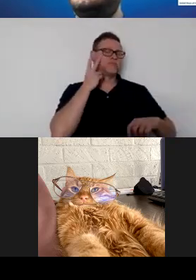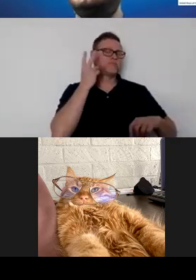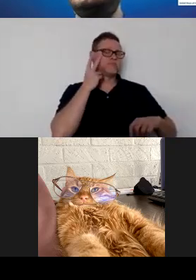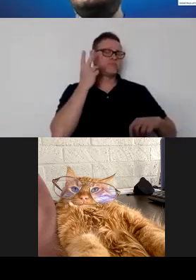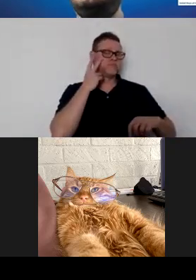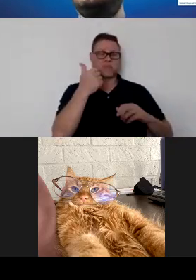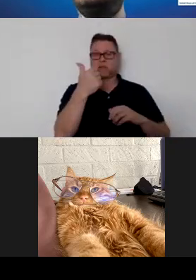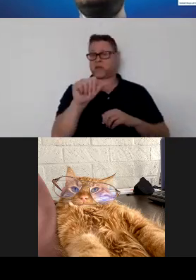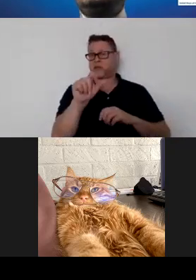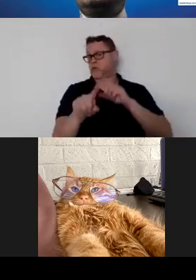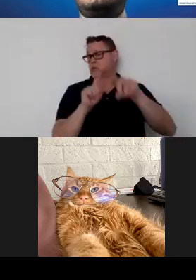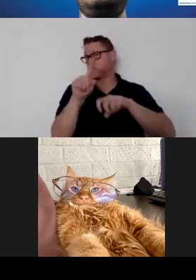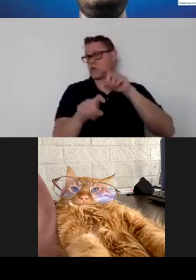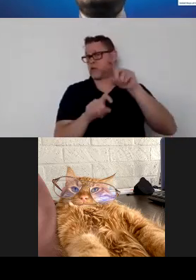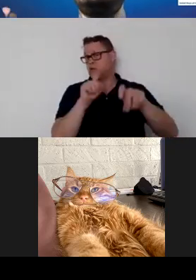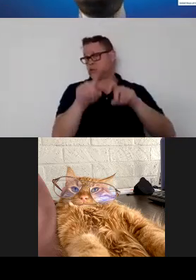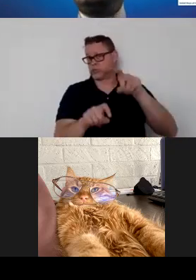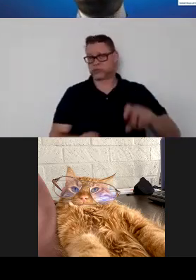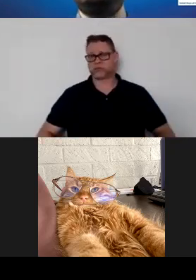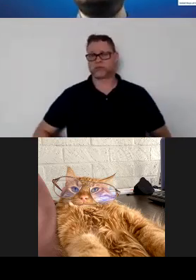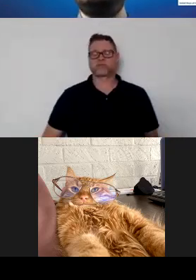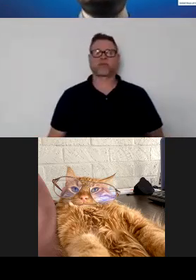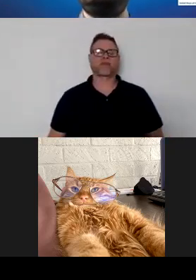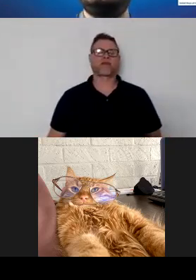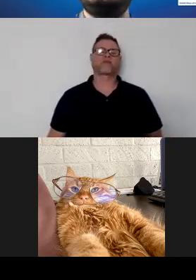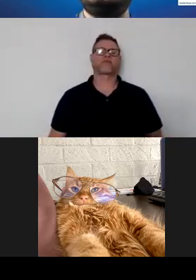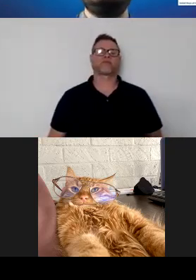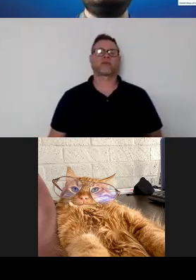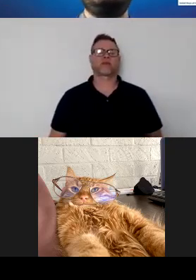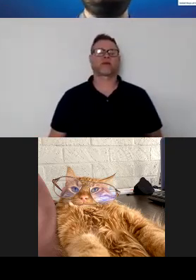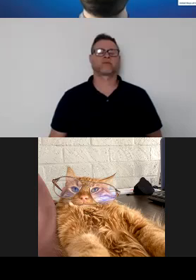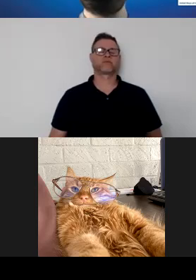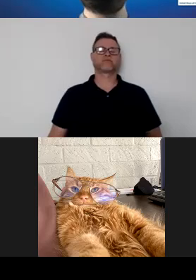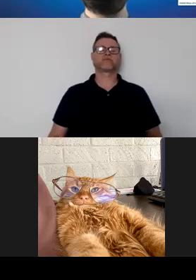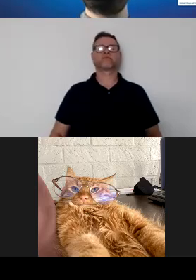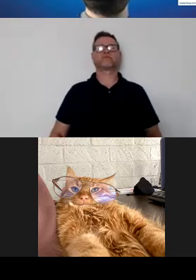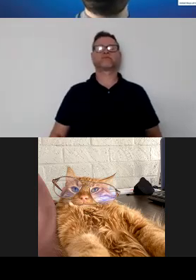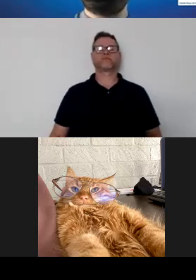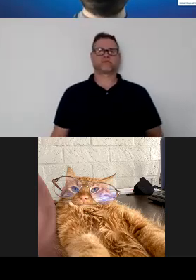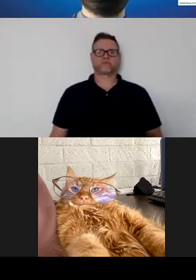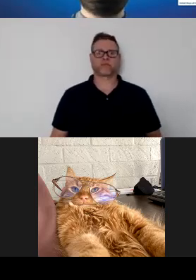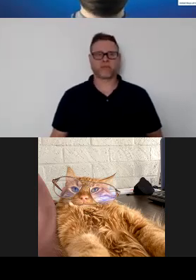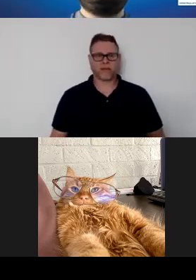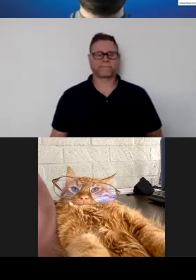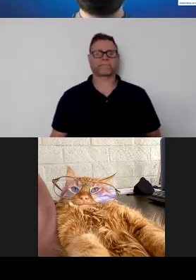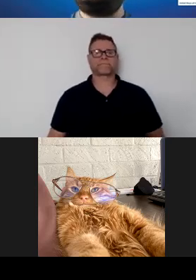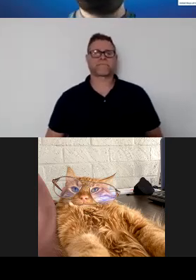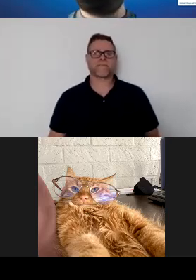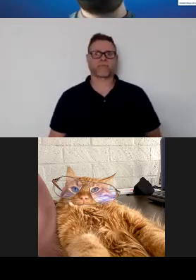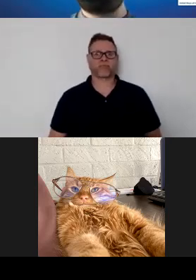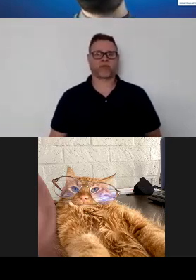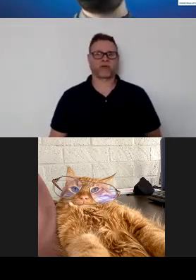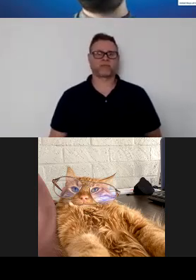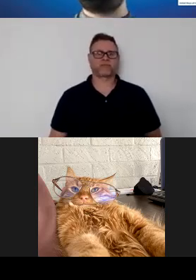any questions. I really wanted to ensure that I left enough time for questions, just because both the